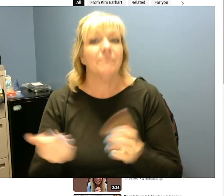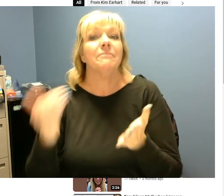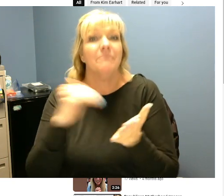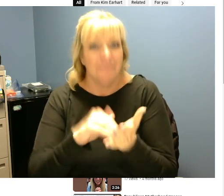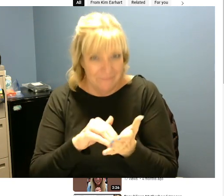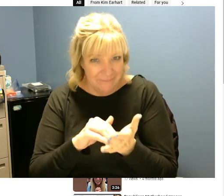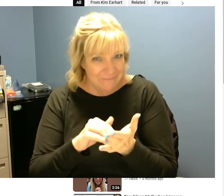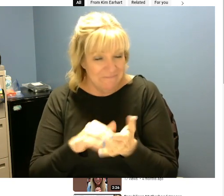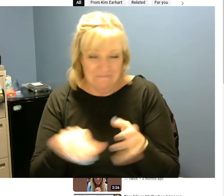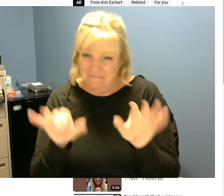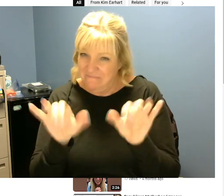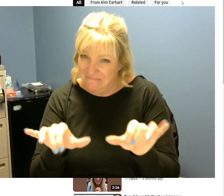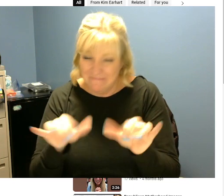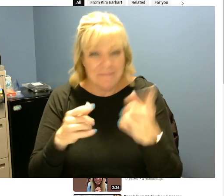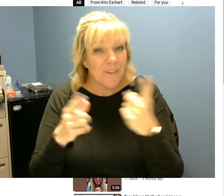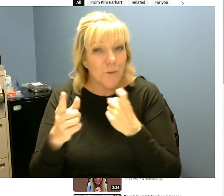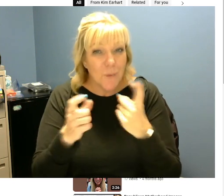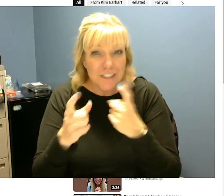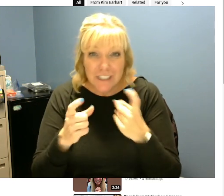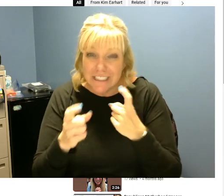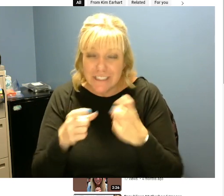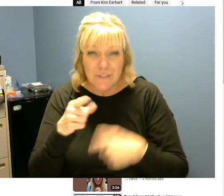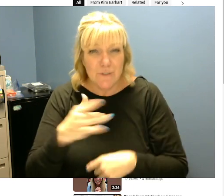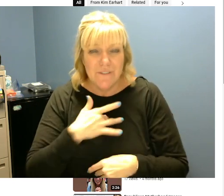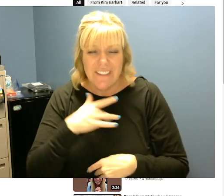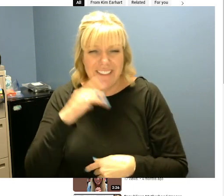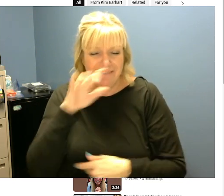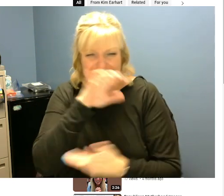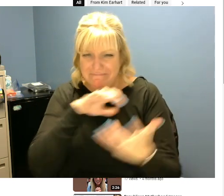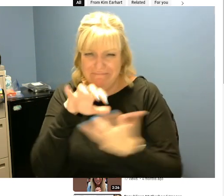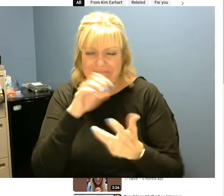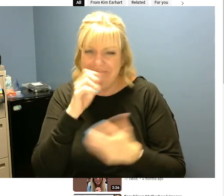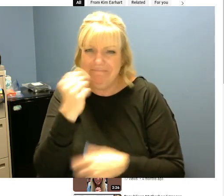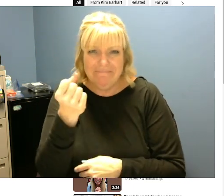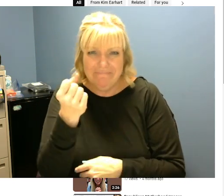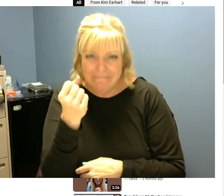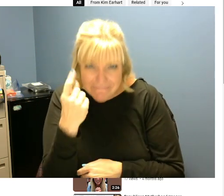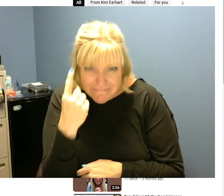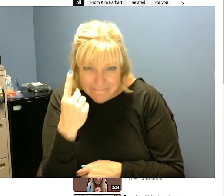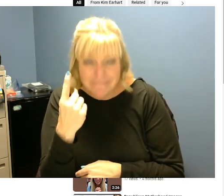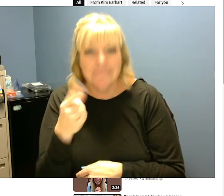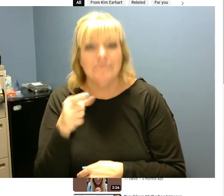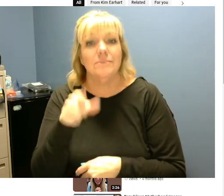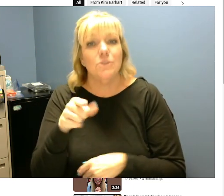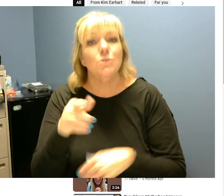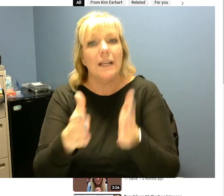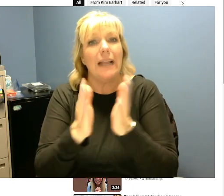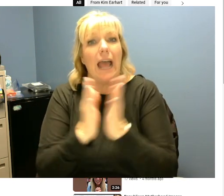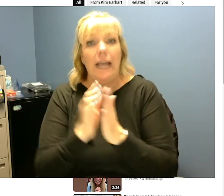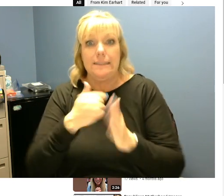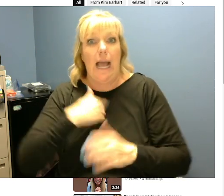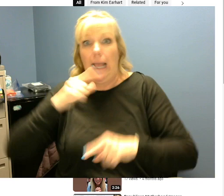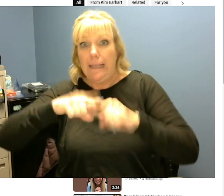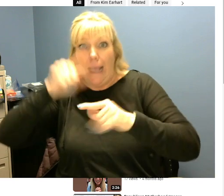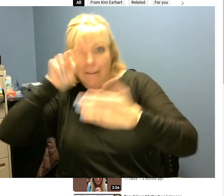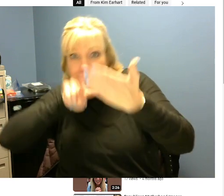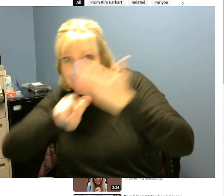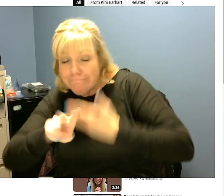Again, as always, if you've got questions, if something doesn't make sense, I can't know if you don't tell me. So send me an